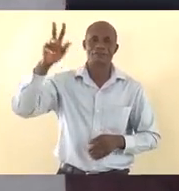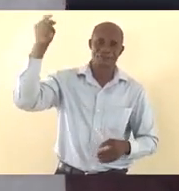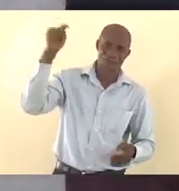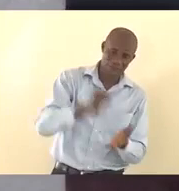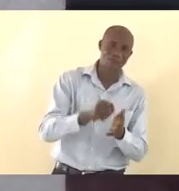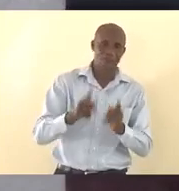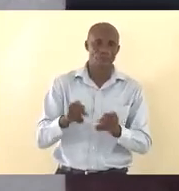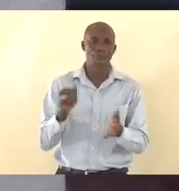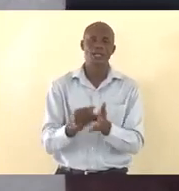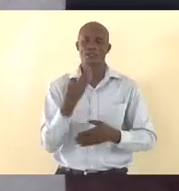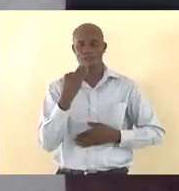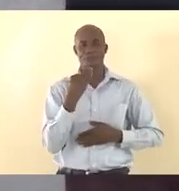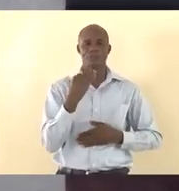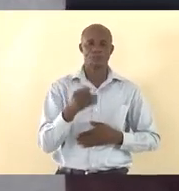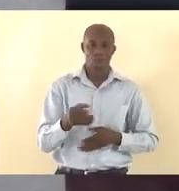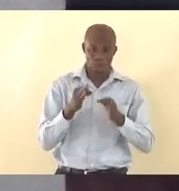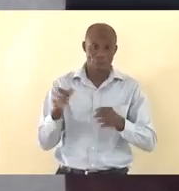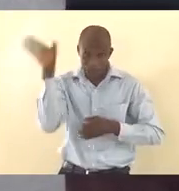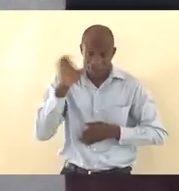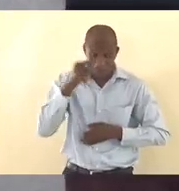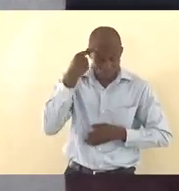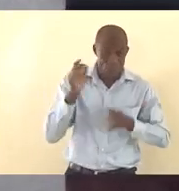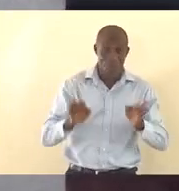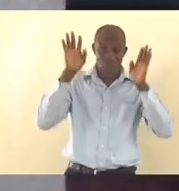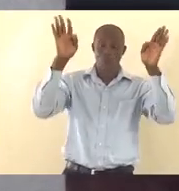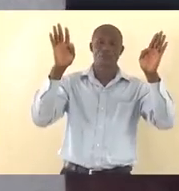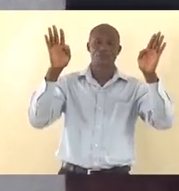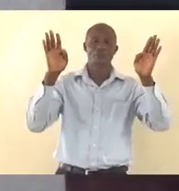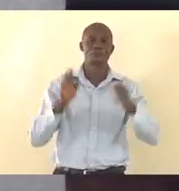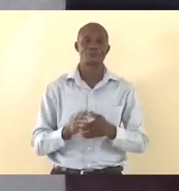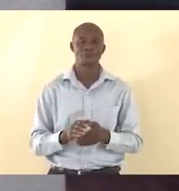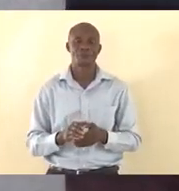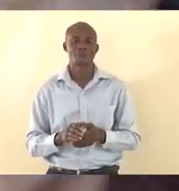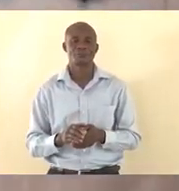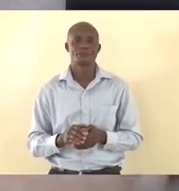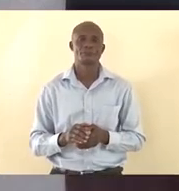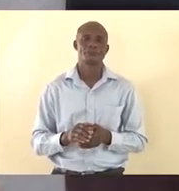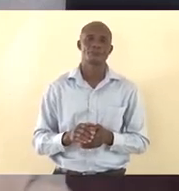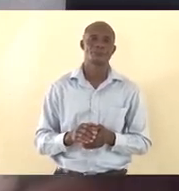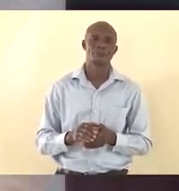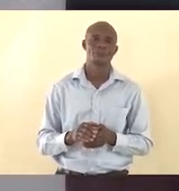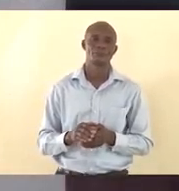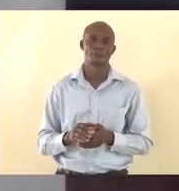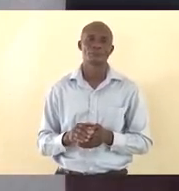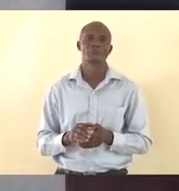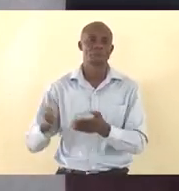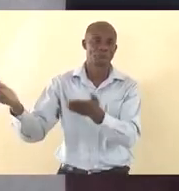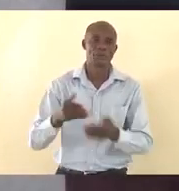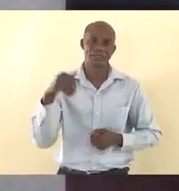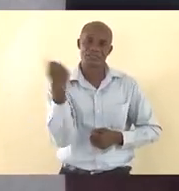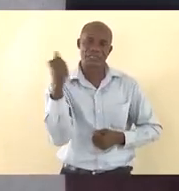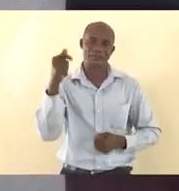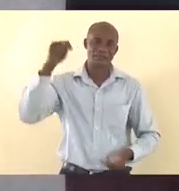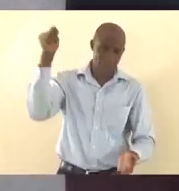If you are looking for miracle, if you are looking for miracle extravaganza, gather 10,000 people. But if you are looking for